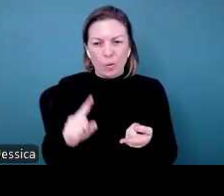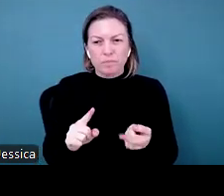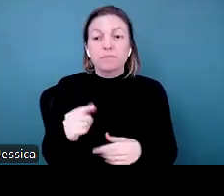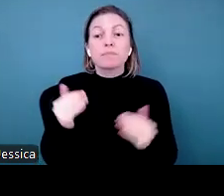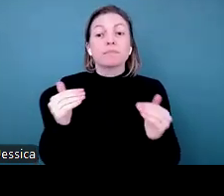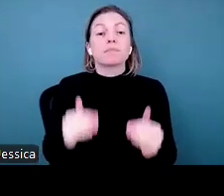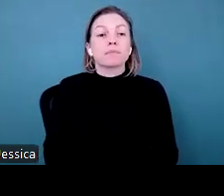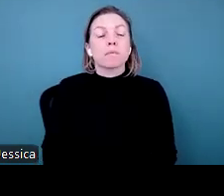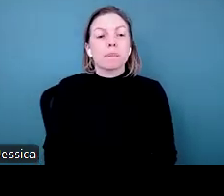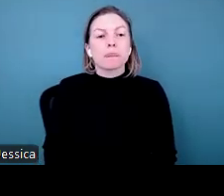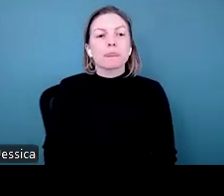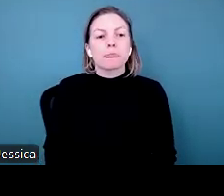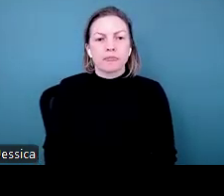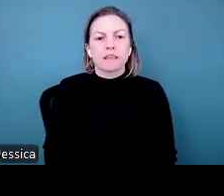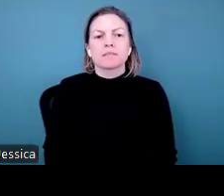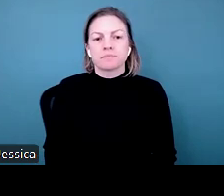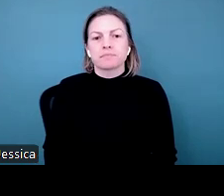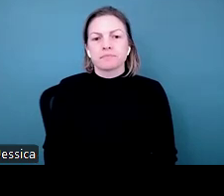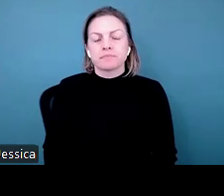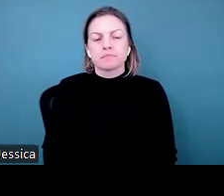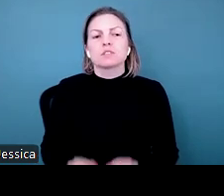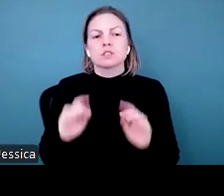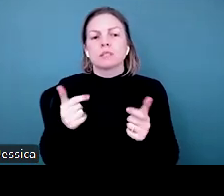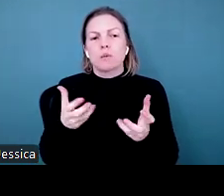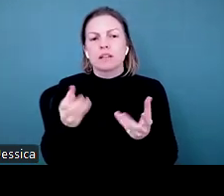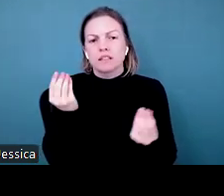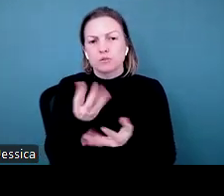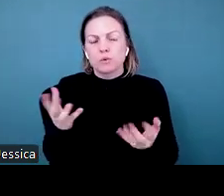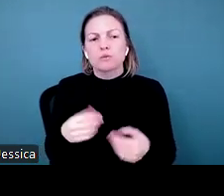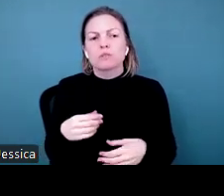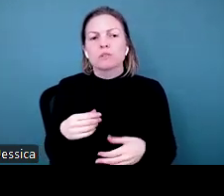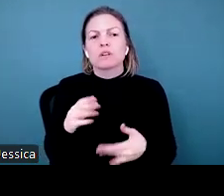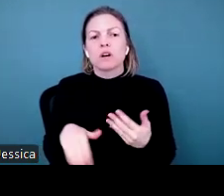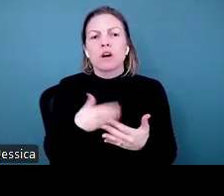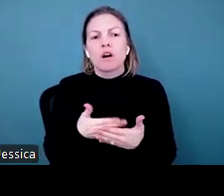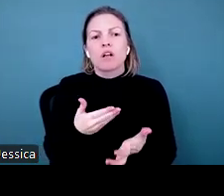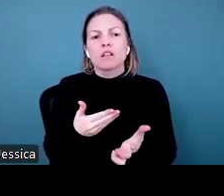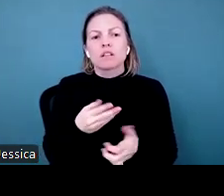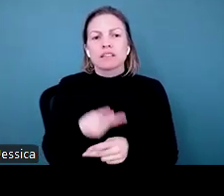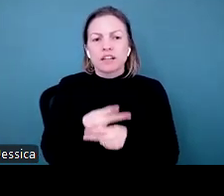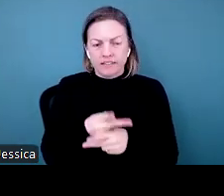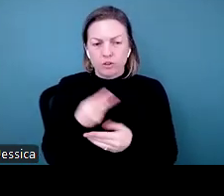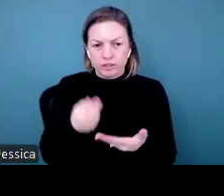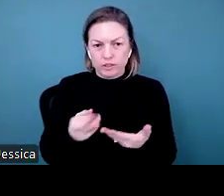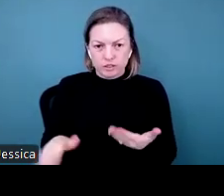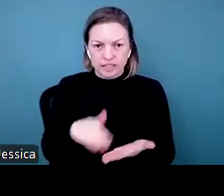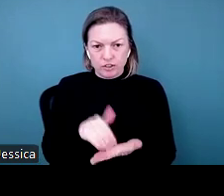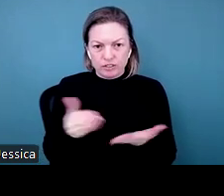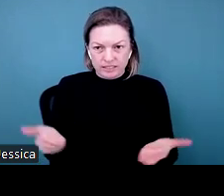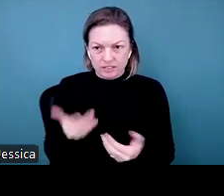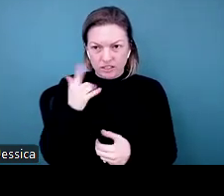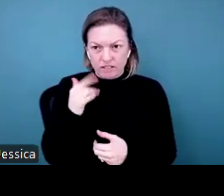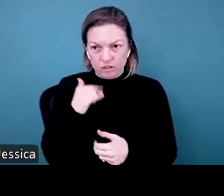very quickly wanted to tell folks that all of our caregiver resource centers in the state of California